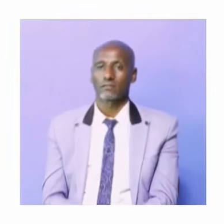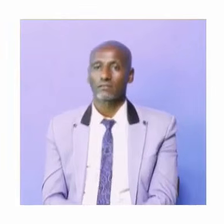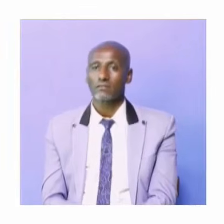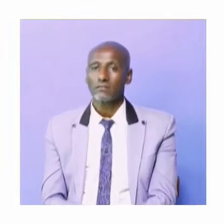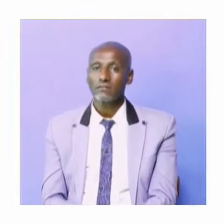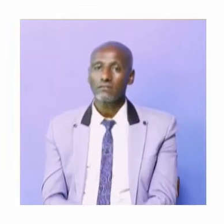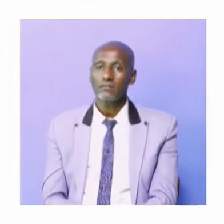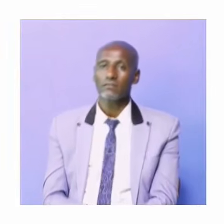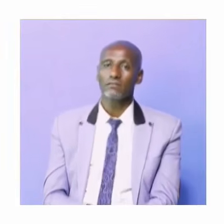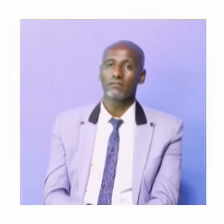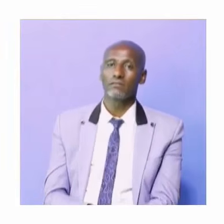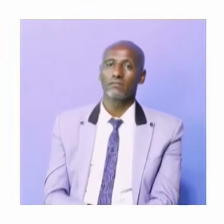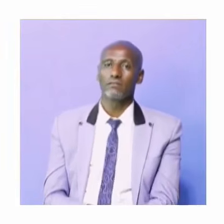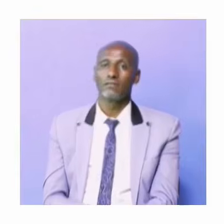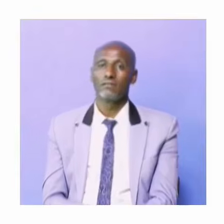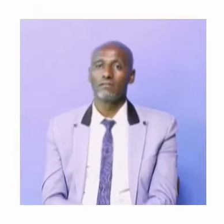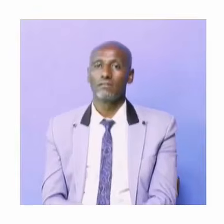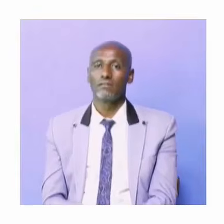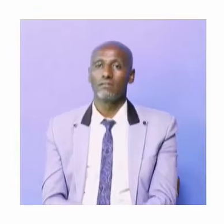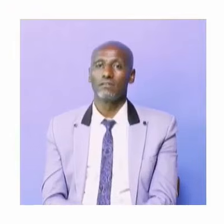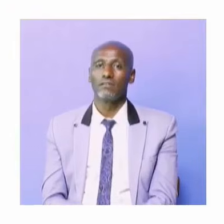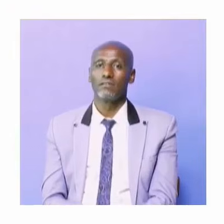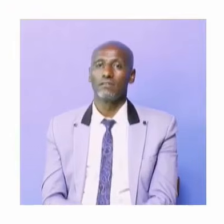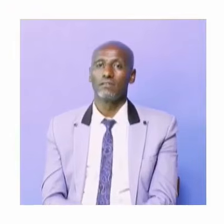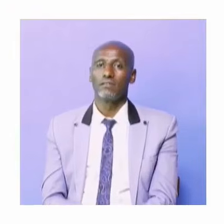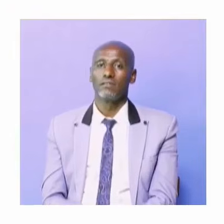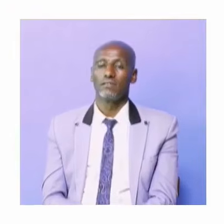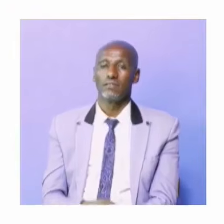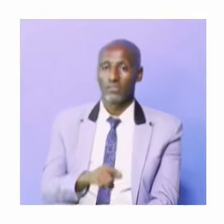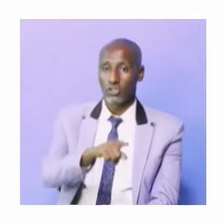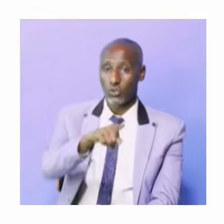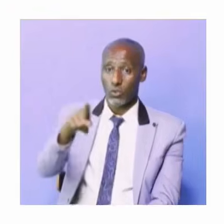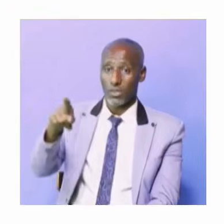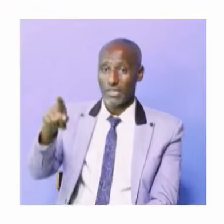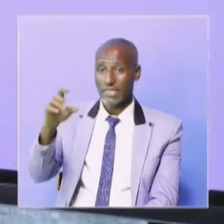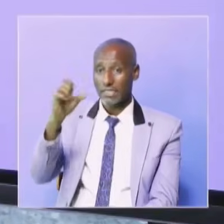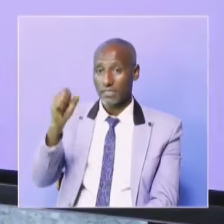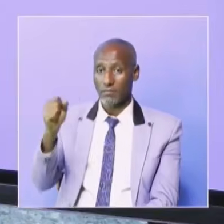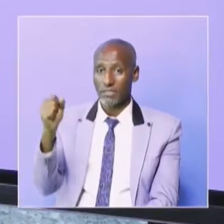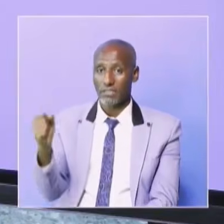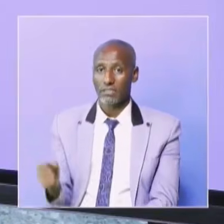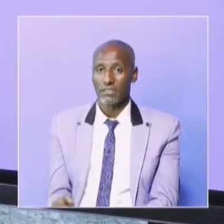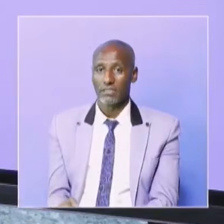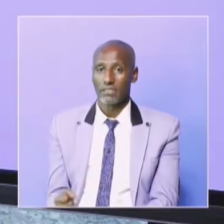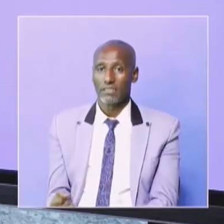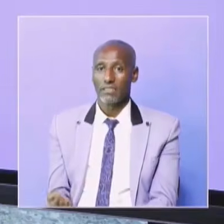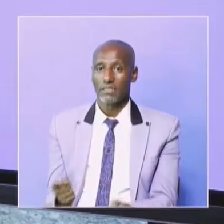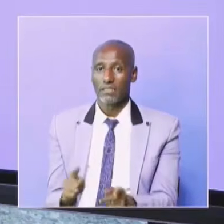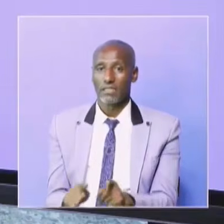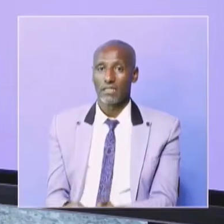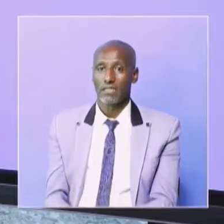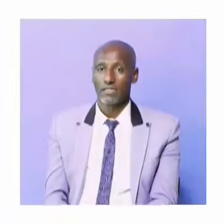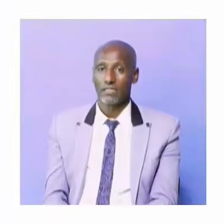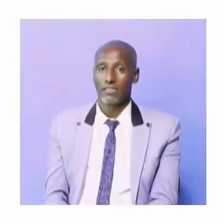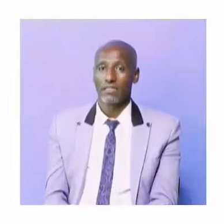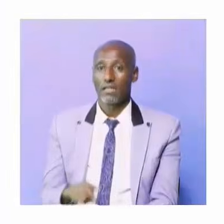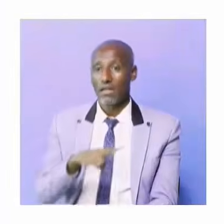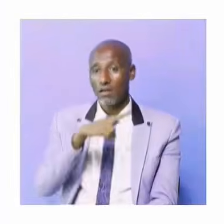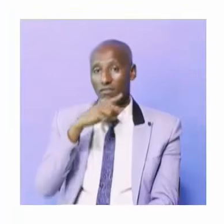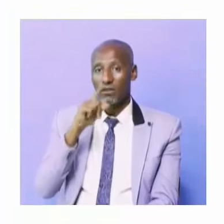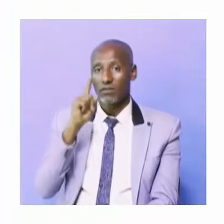goes on to subject, right? So here is our subject, you. Then it says what? Verb